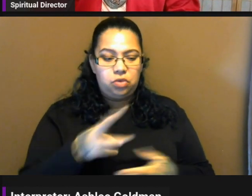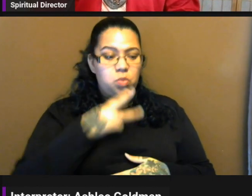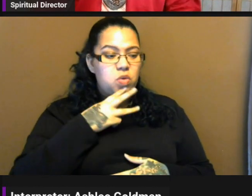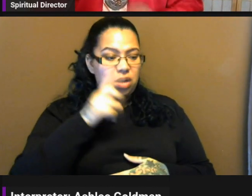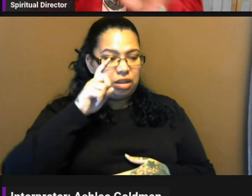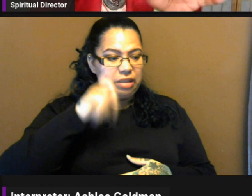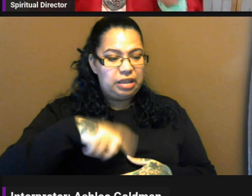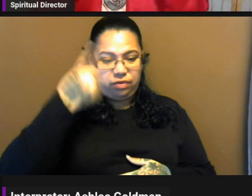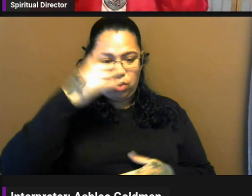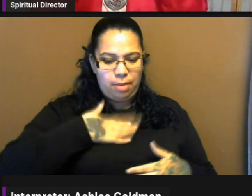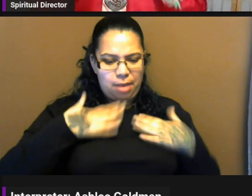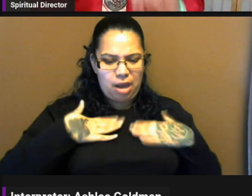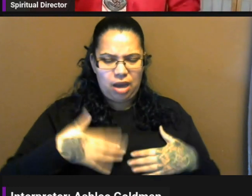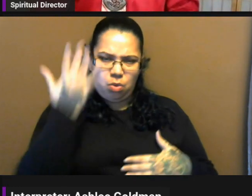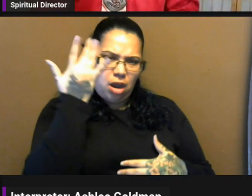hydrate myself?